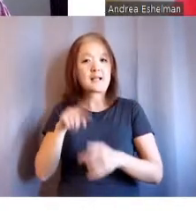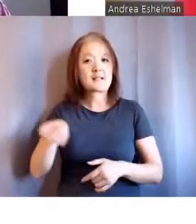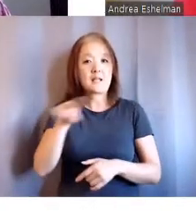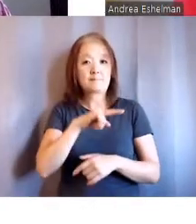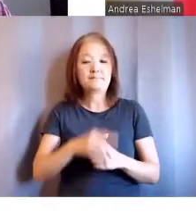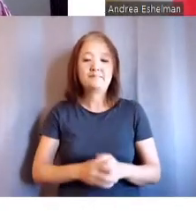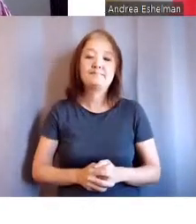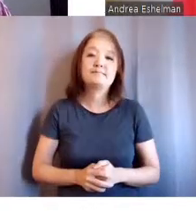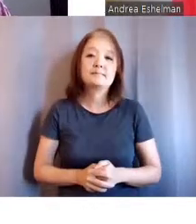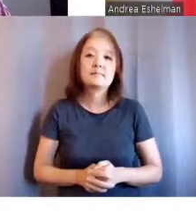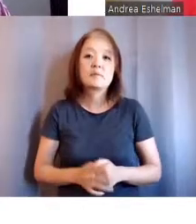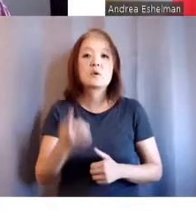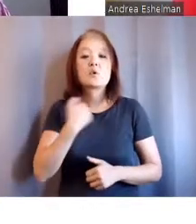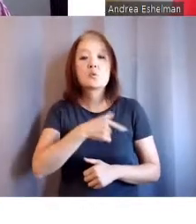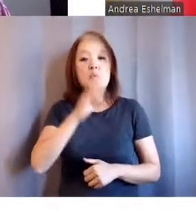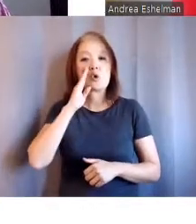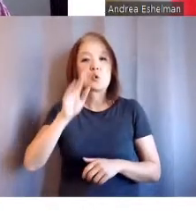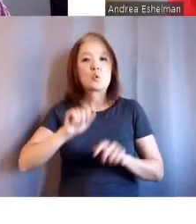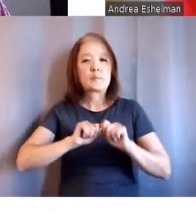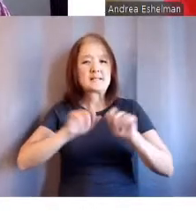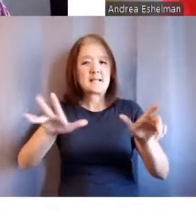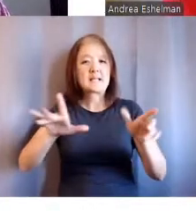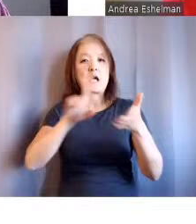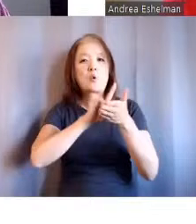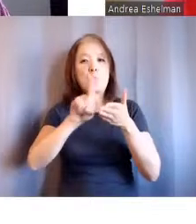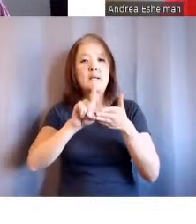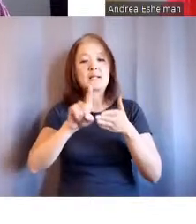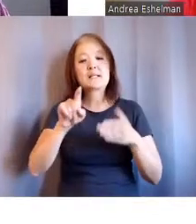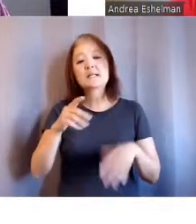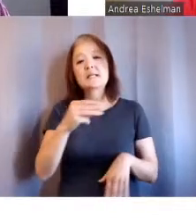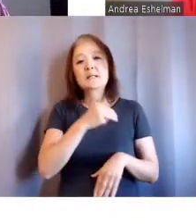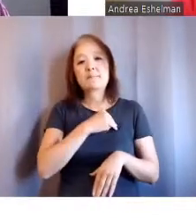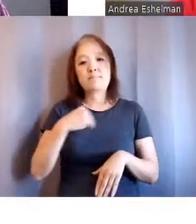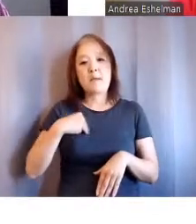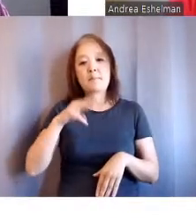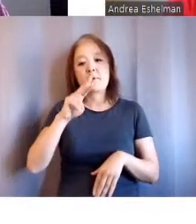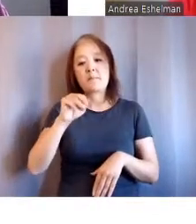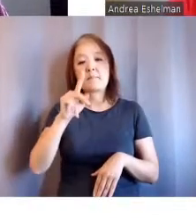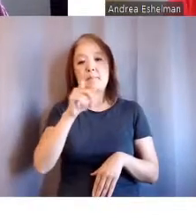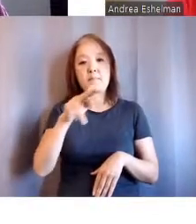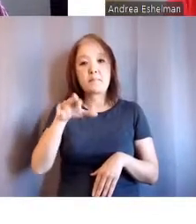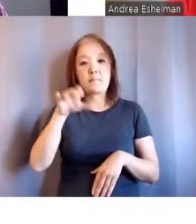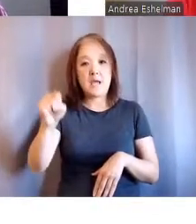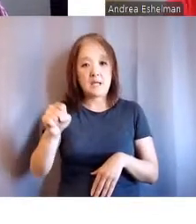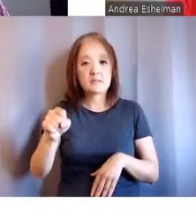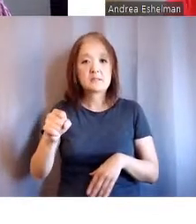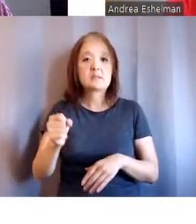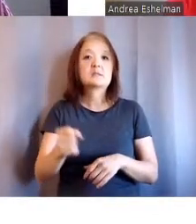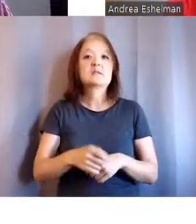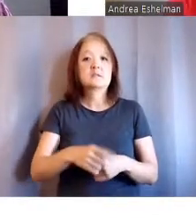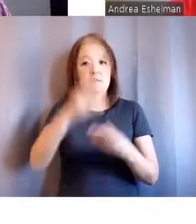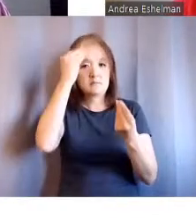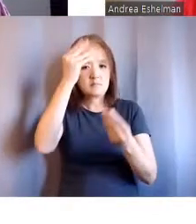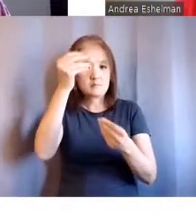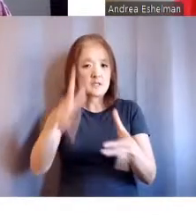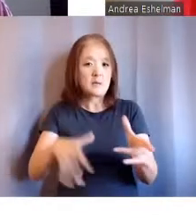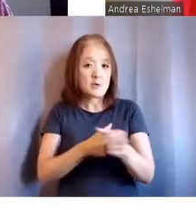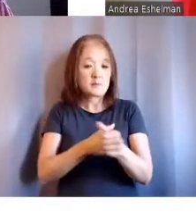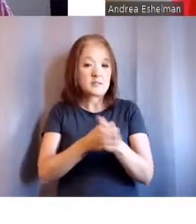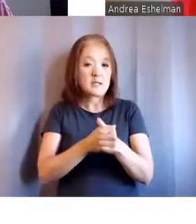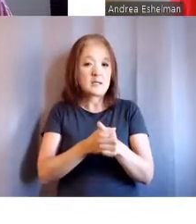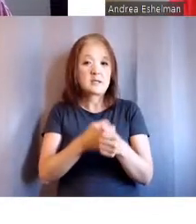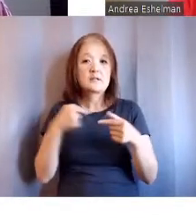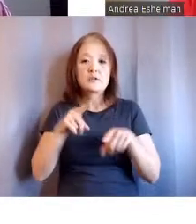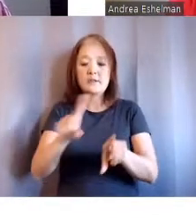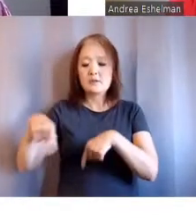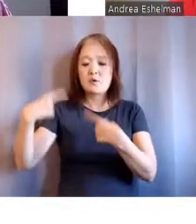you. We will be sending out a weekly member matters to make sure that we can inform you and keep you up to date. During this entire time,